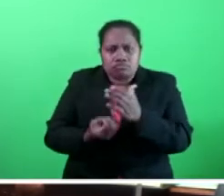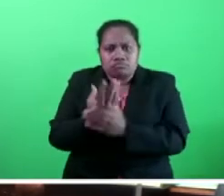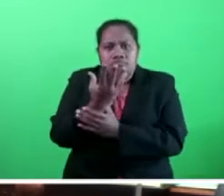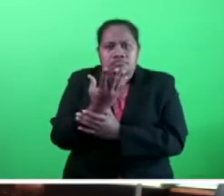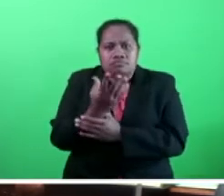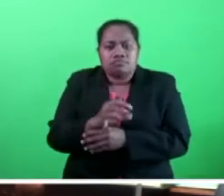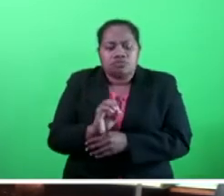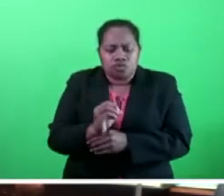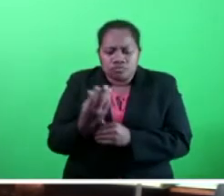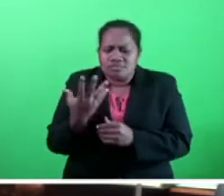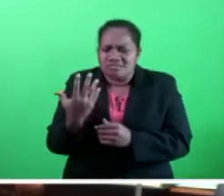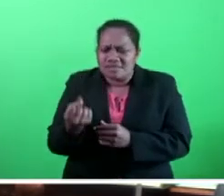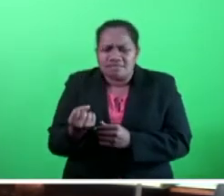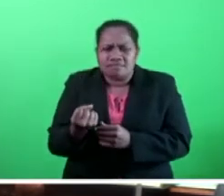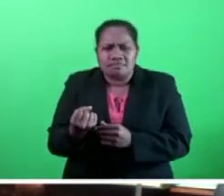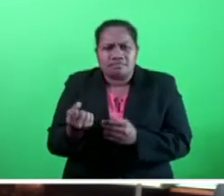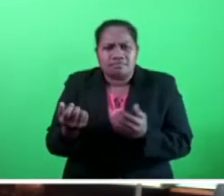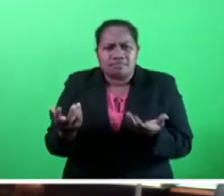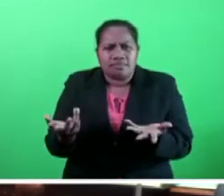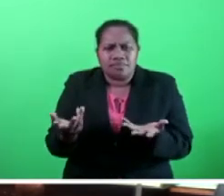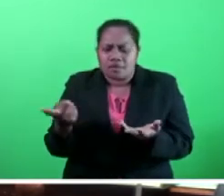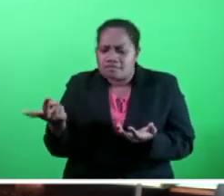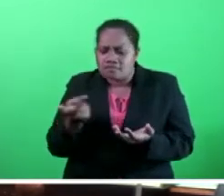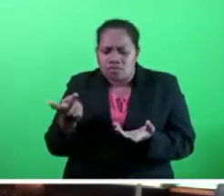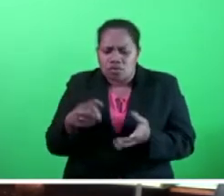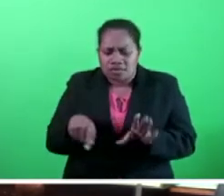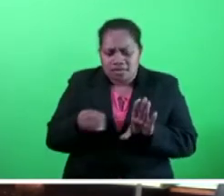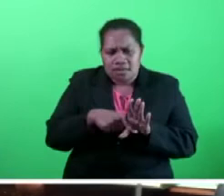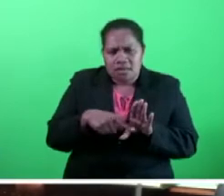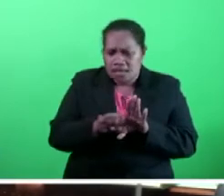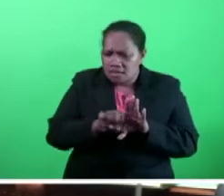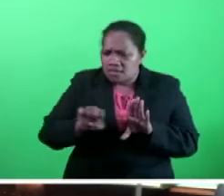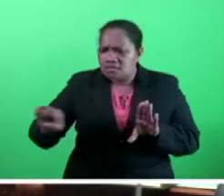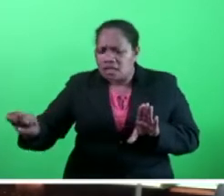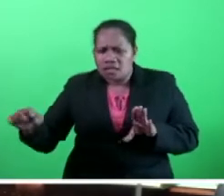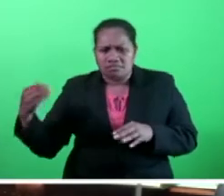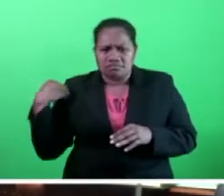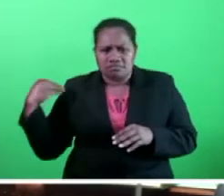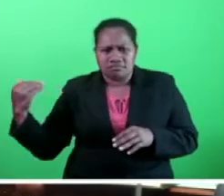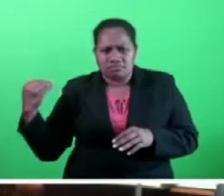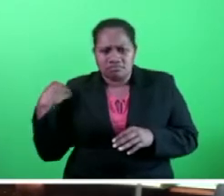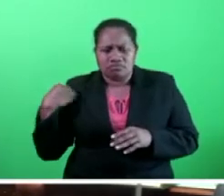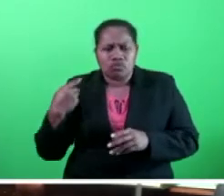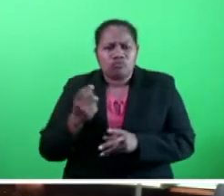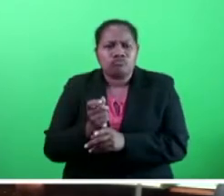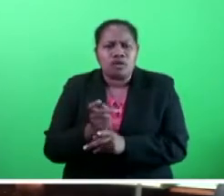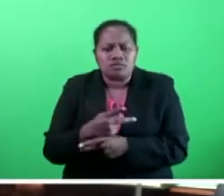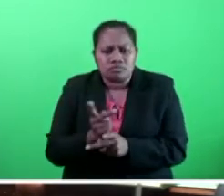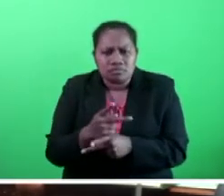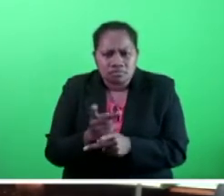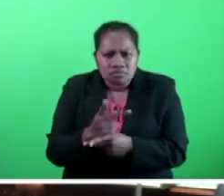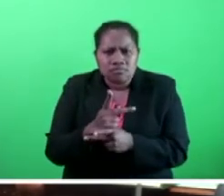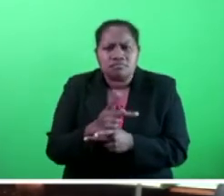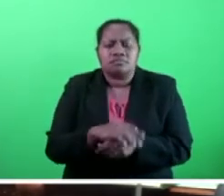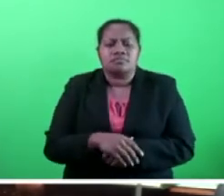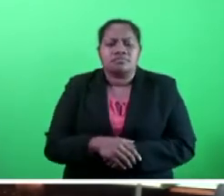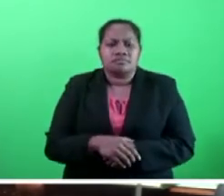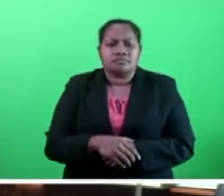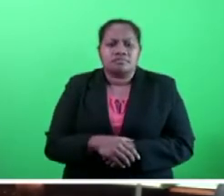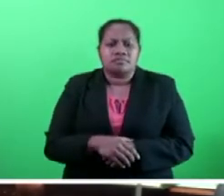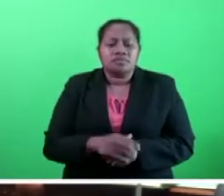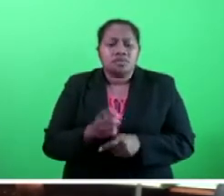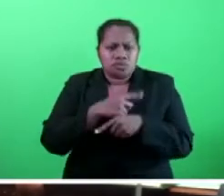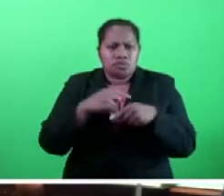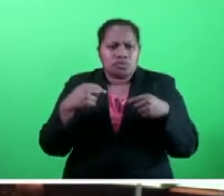there are factors, both internal and external, affecting production, but our concerted effort for the expansion is timely, as